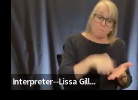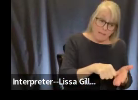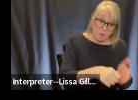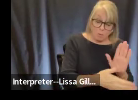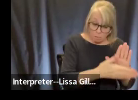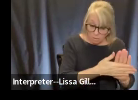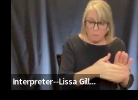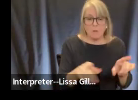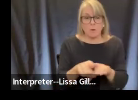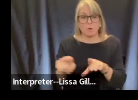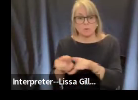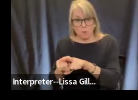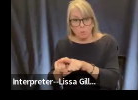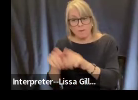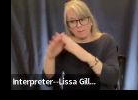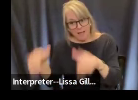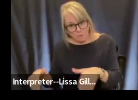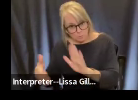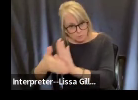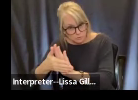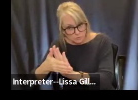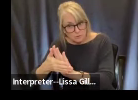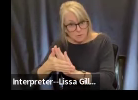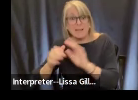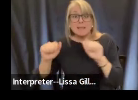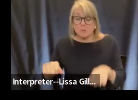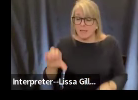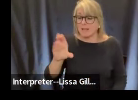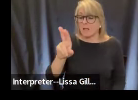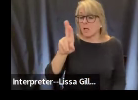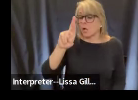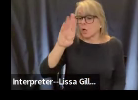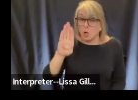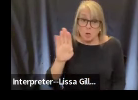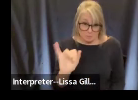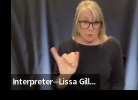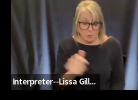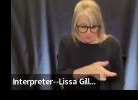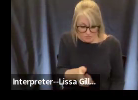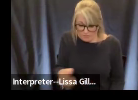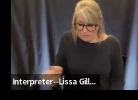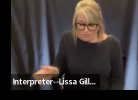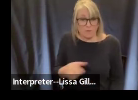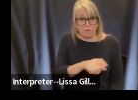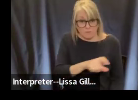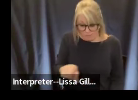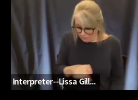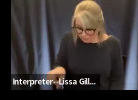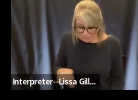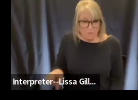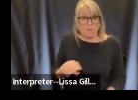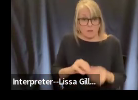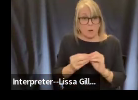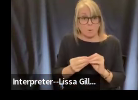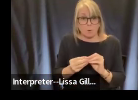addresses on the curb. They spray paint it. I would say do that too. There's no harm in being able to help find your home if there's